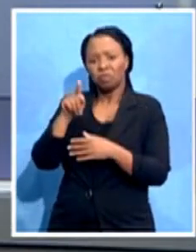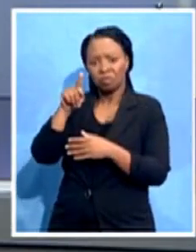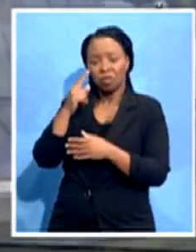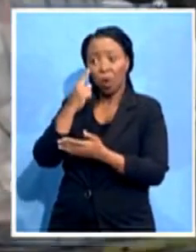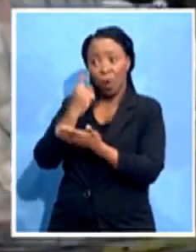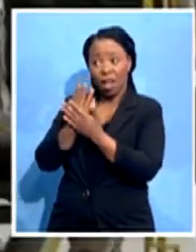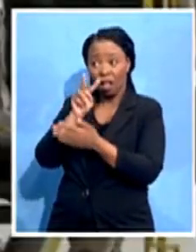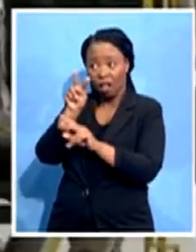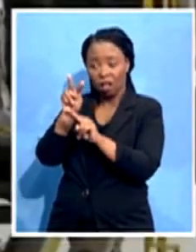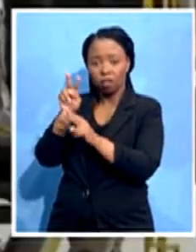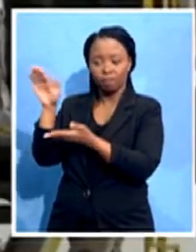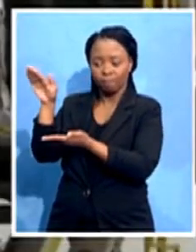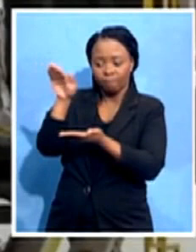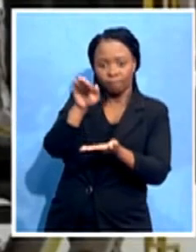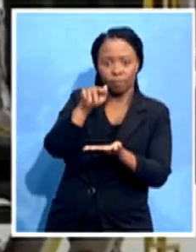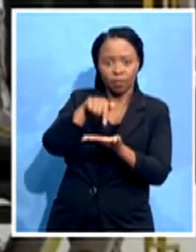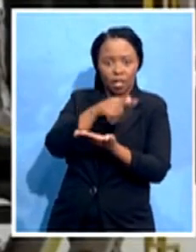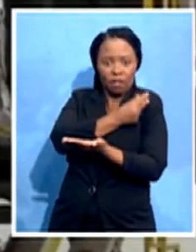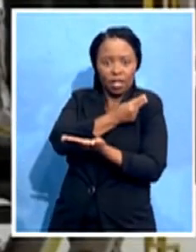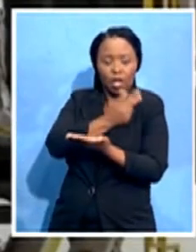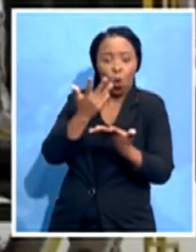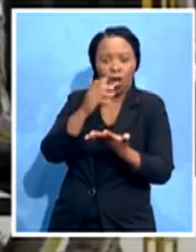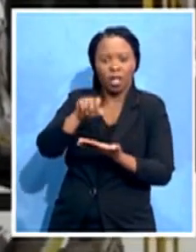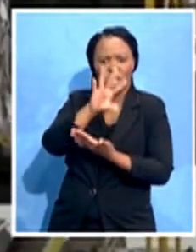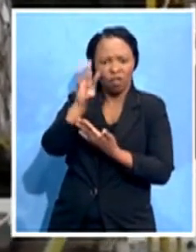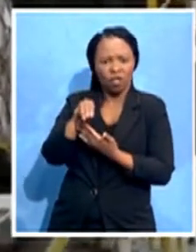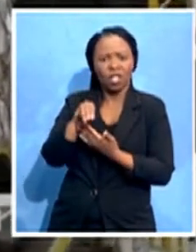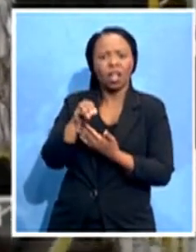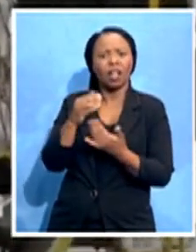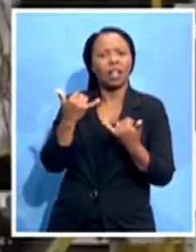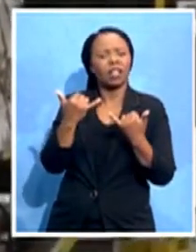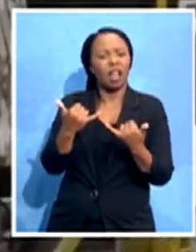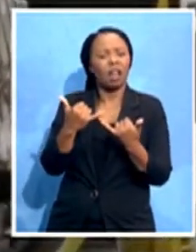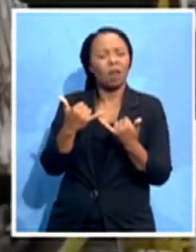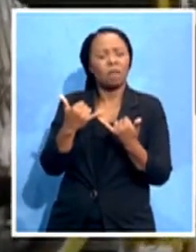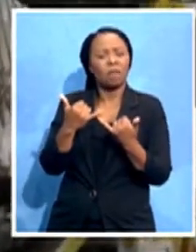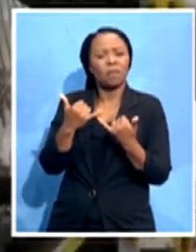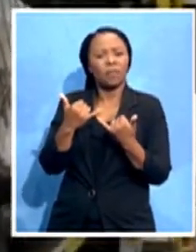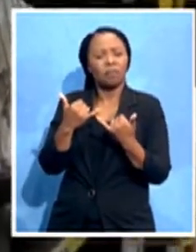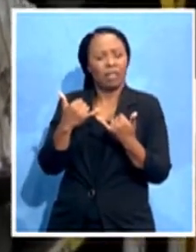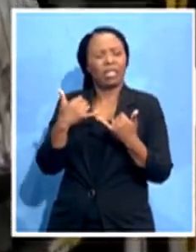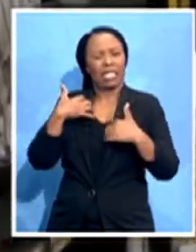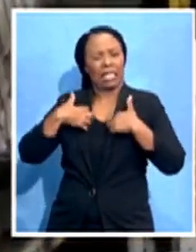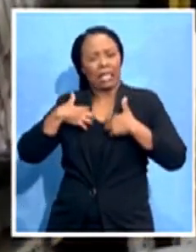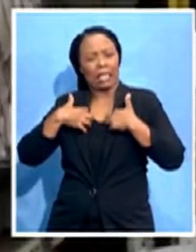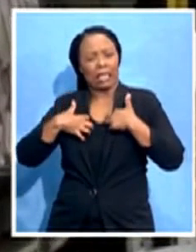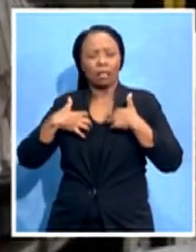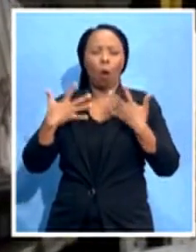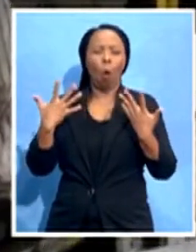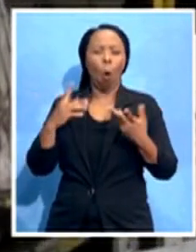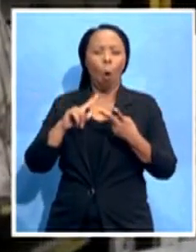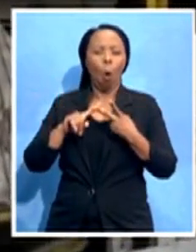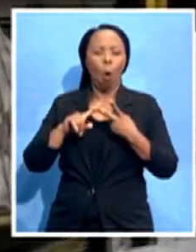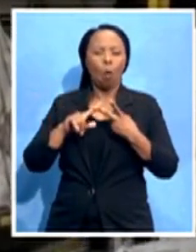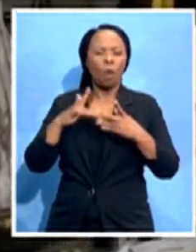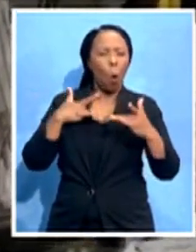you hearing with regards to the level of excitement, level of concern in Zimbabwe currently